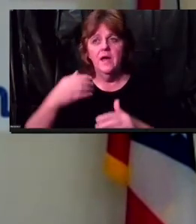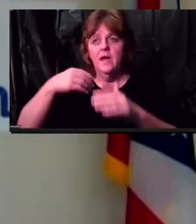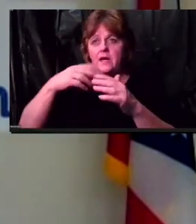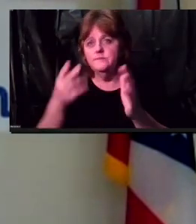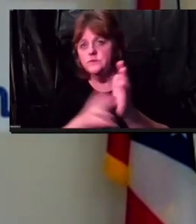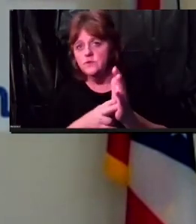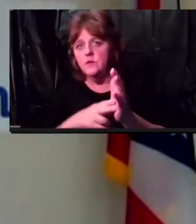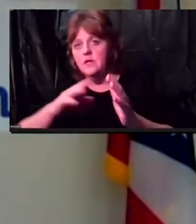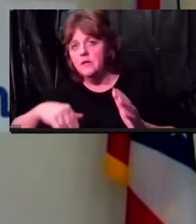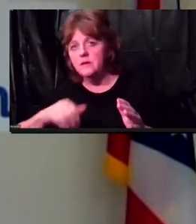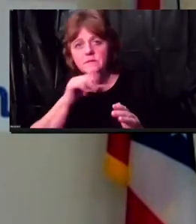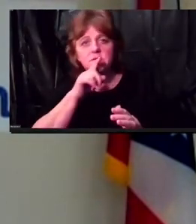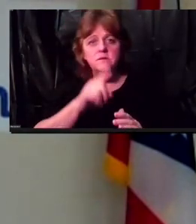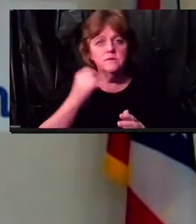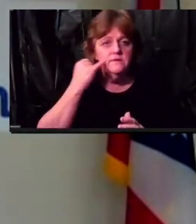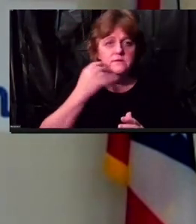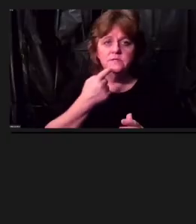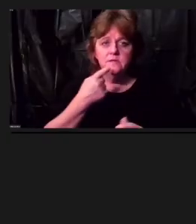or if you mentioned them.